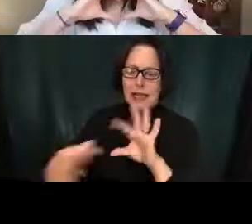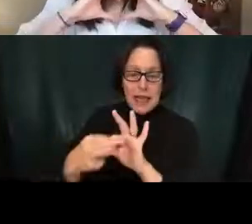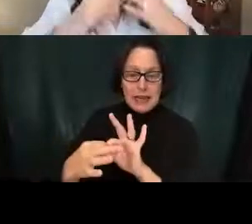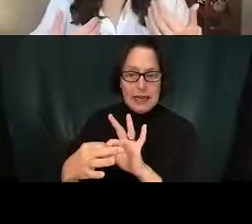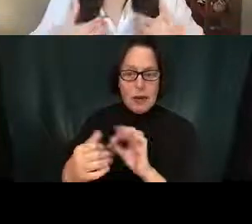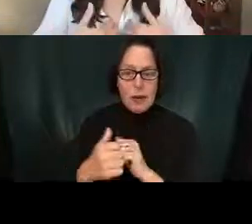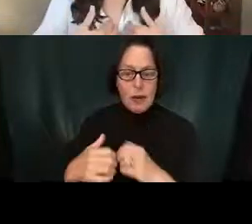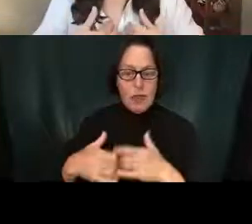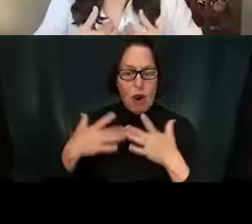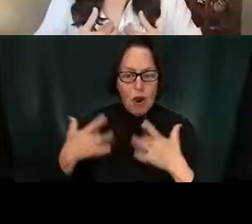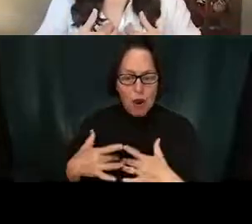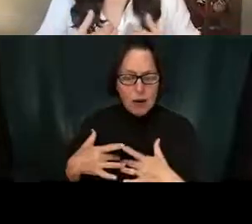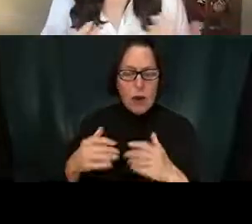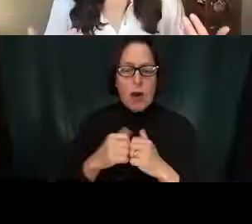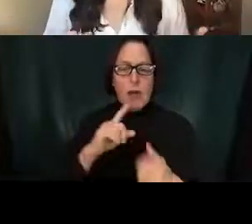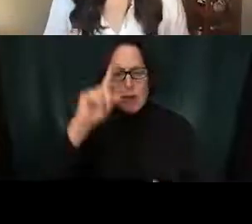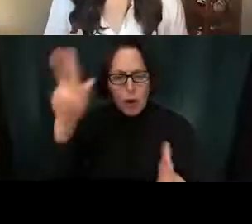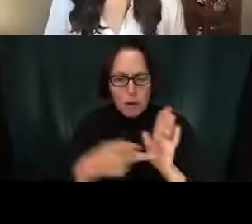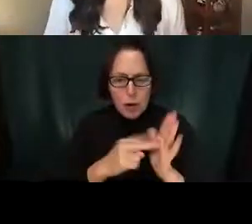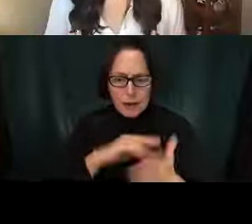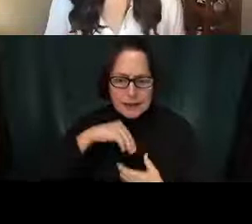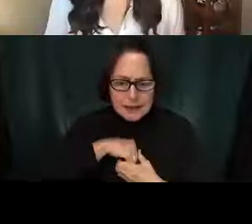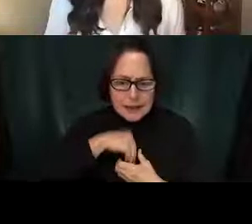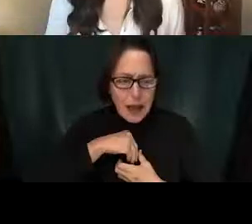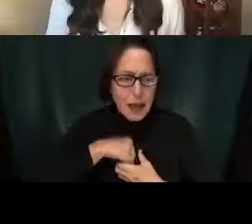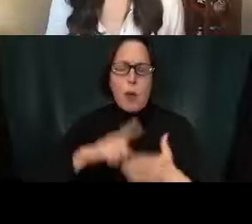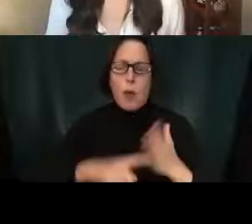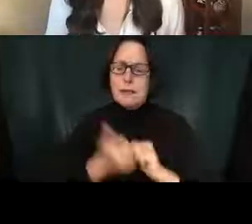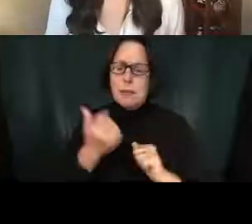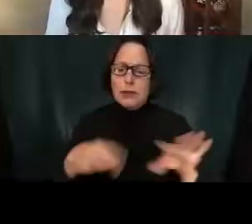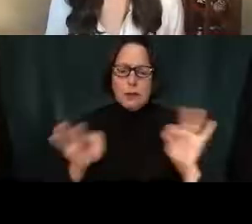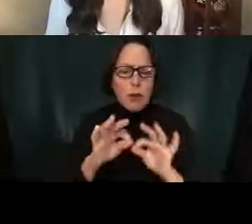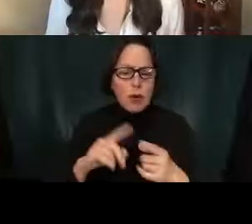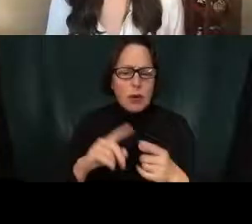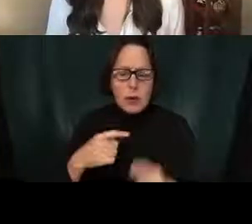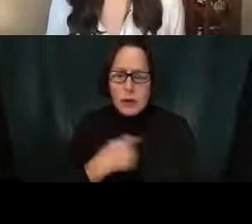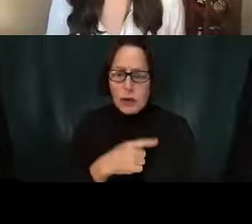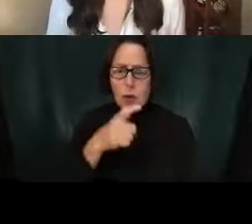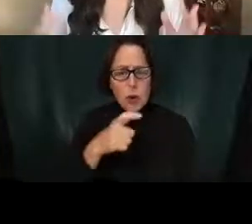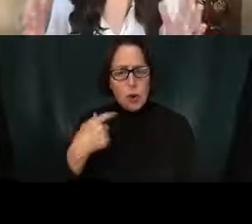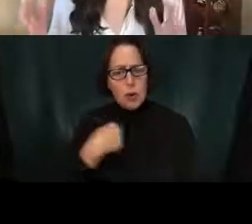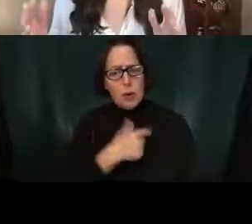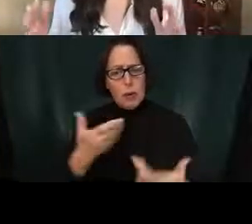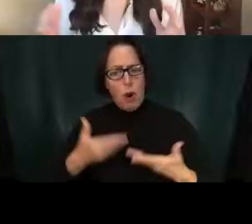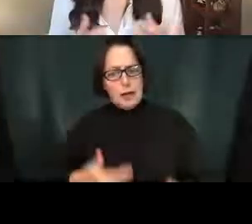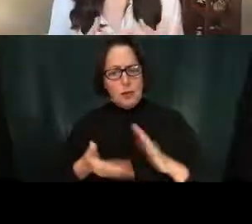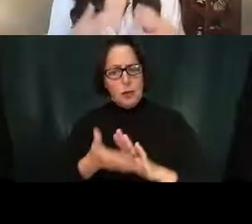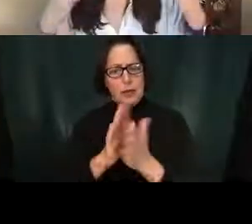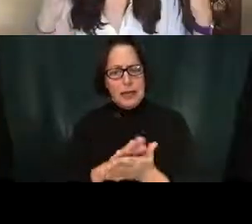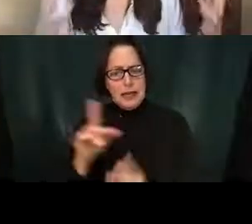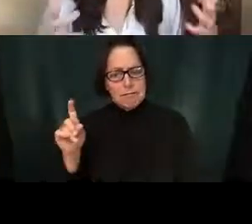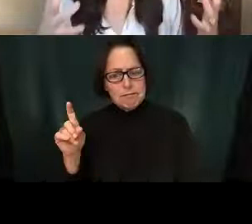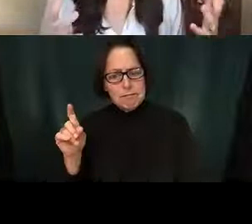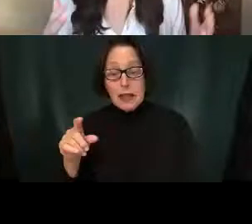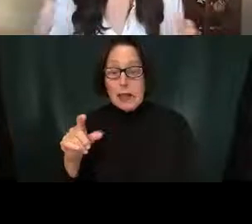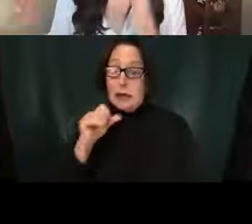our heart, with our purpose, what is most important to us, who do we want to be? And then not just having